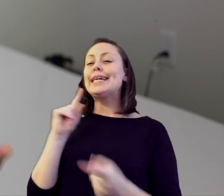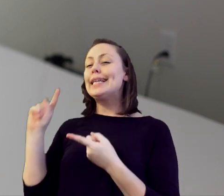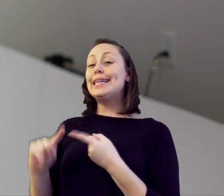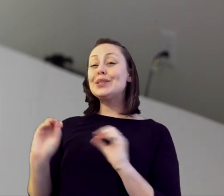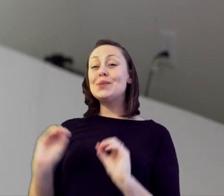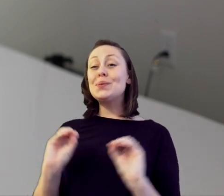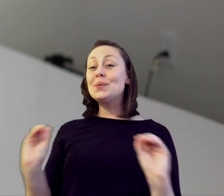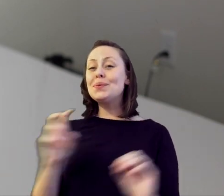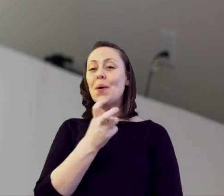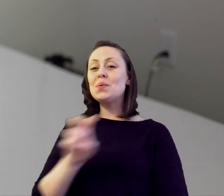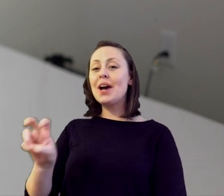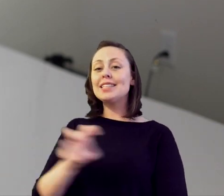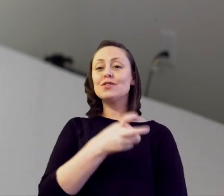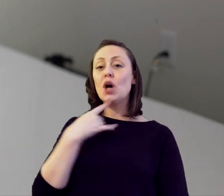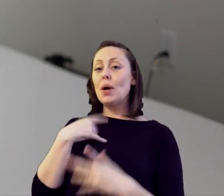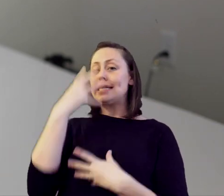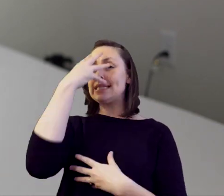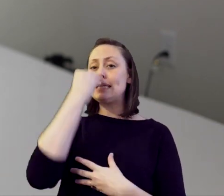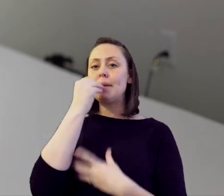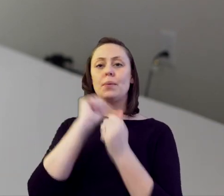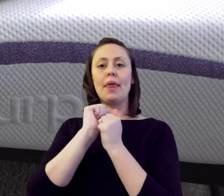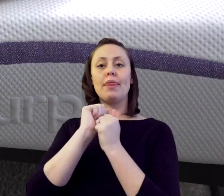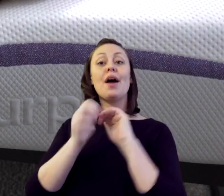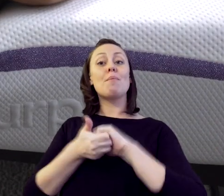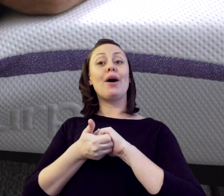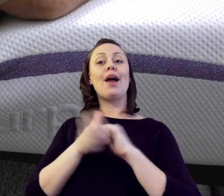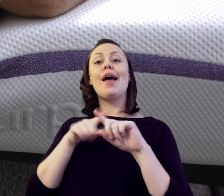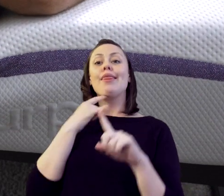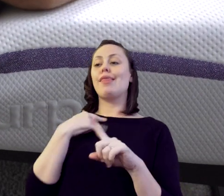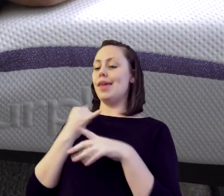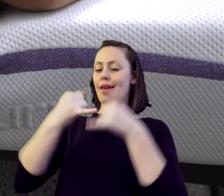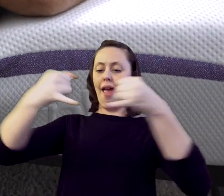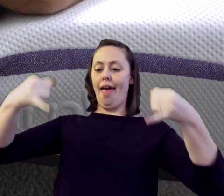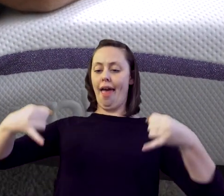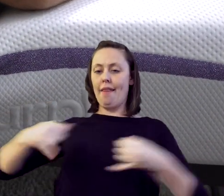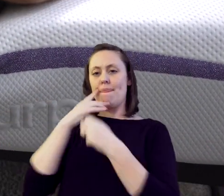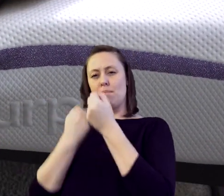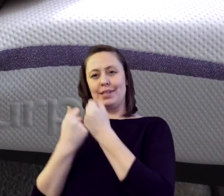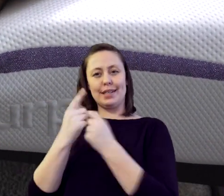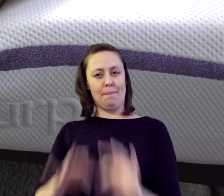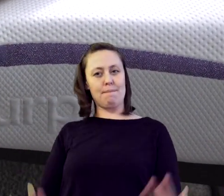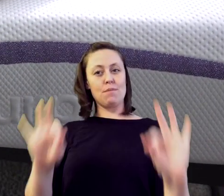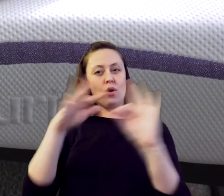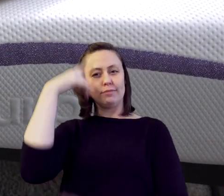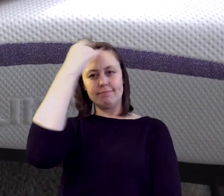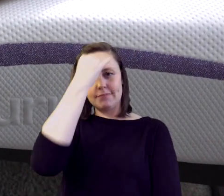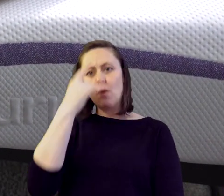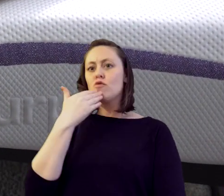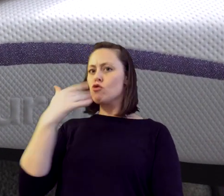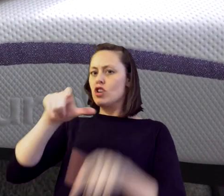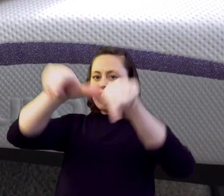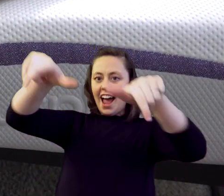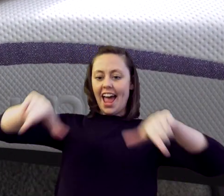no motion transfer when sleeping with a partner. Edge support is another important consideration, because with good edge